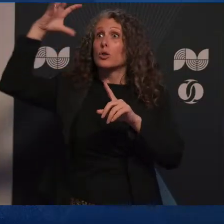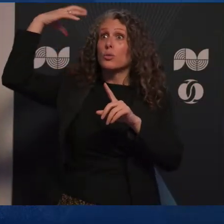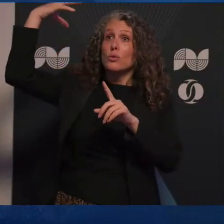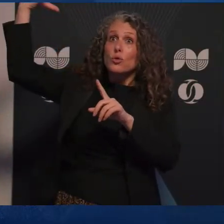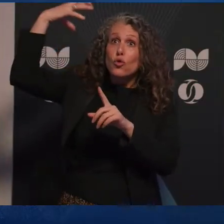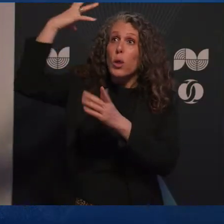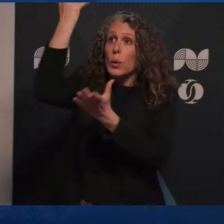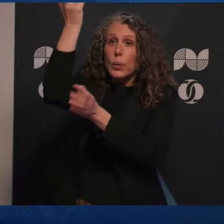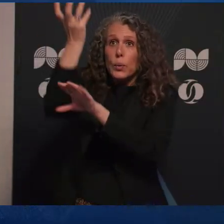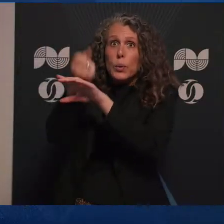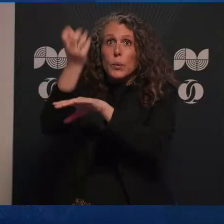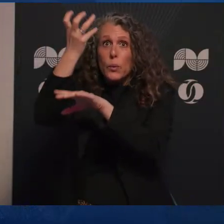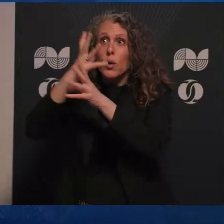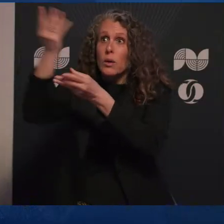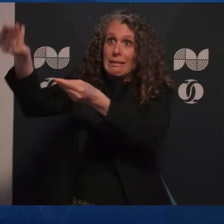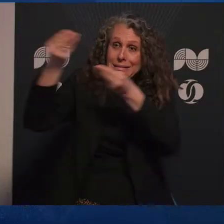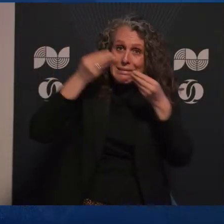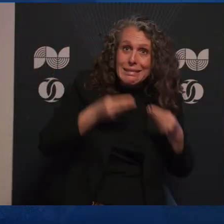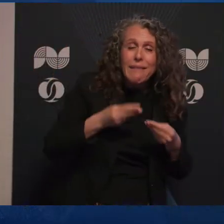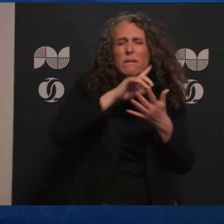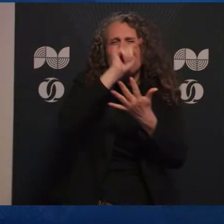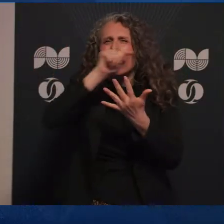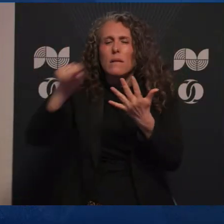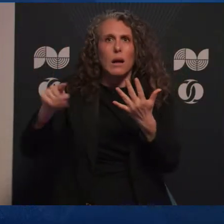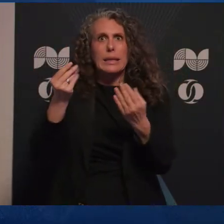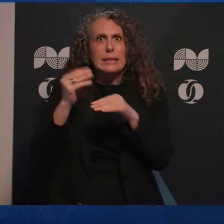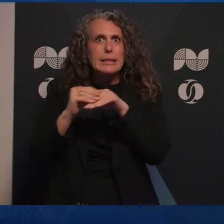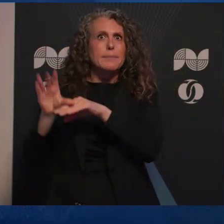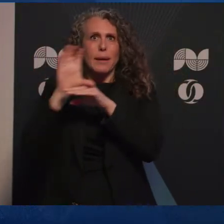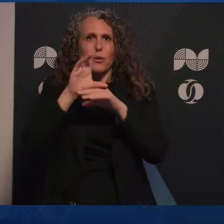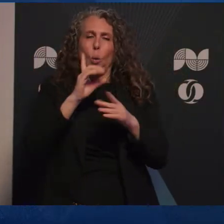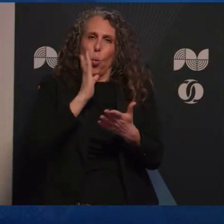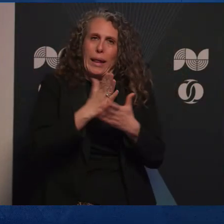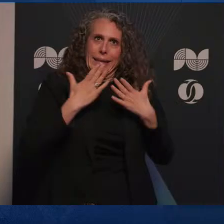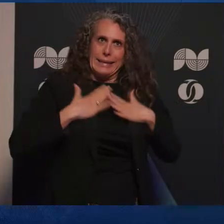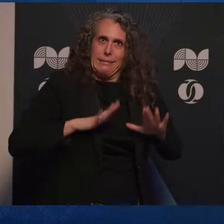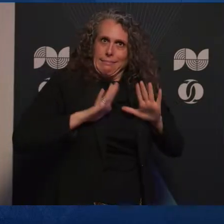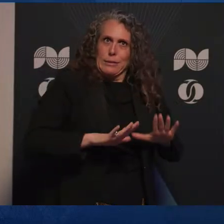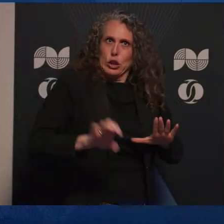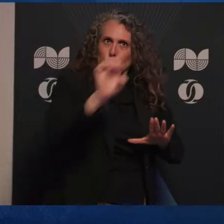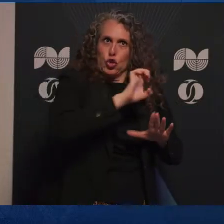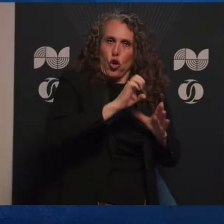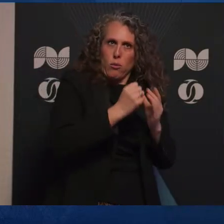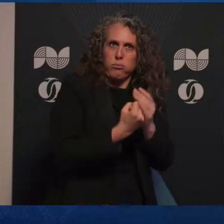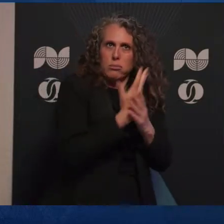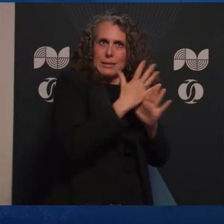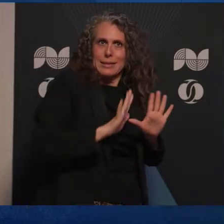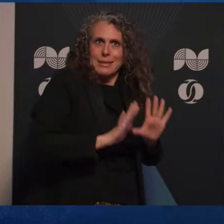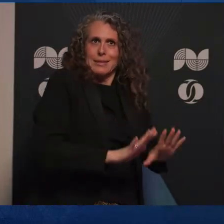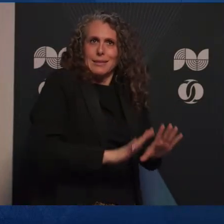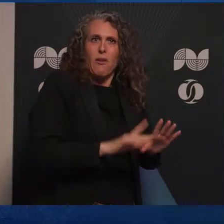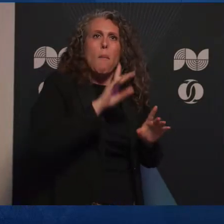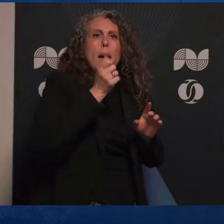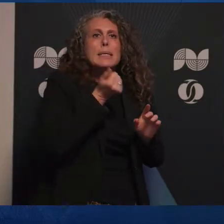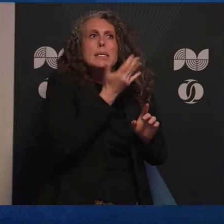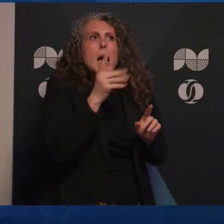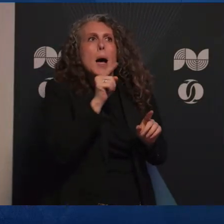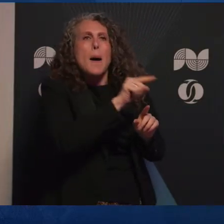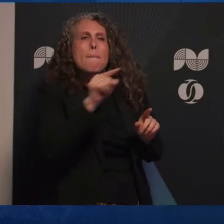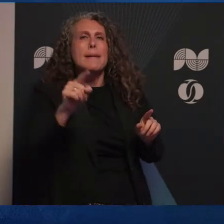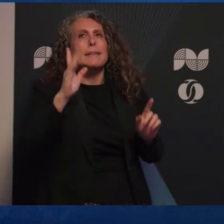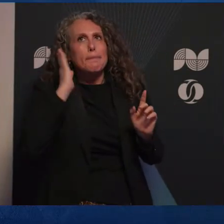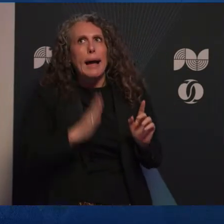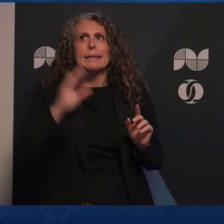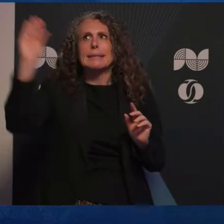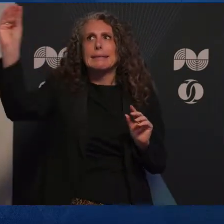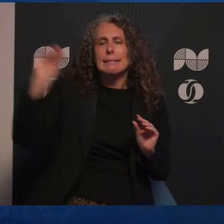energy. And so by not making that point, so you will not find this point in the Draghi report, right?